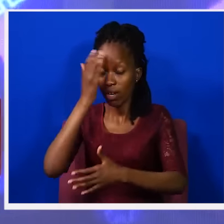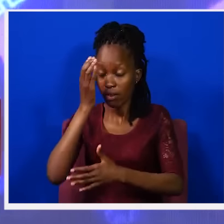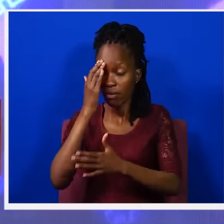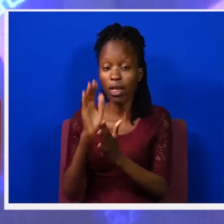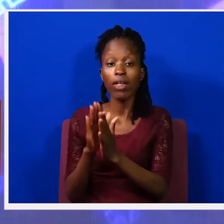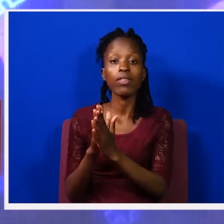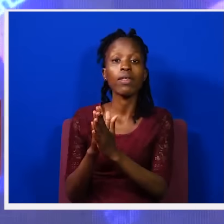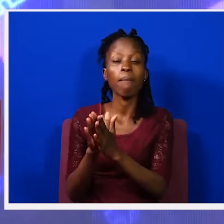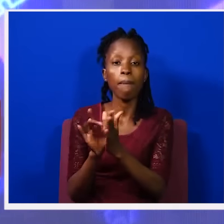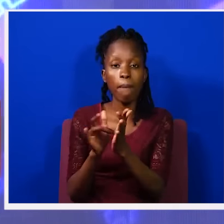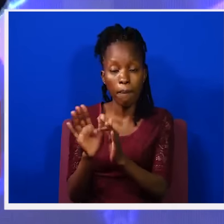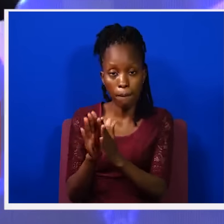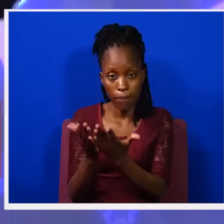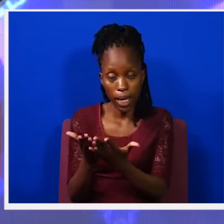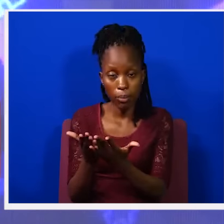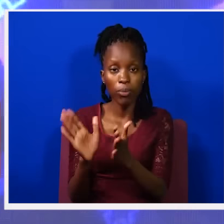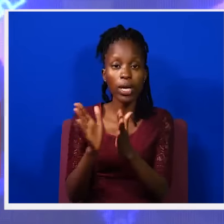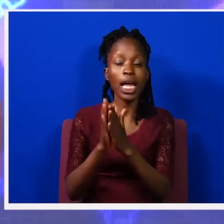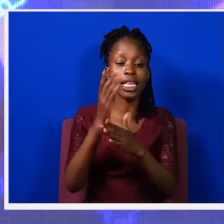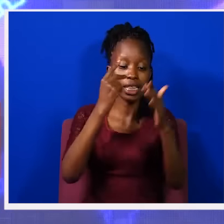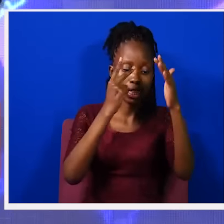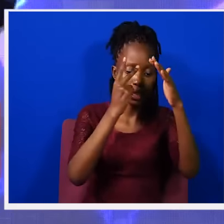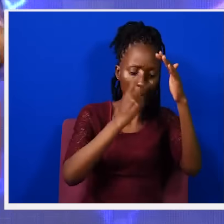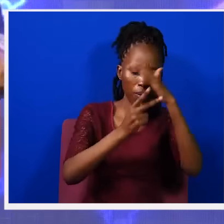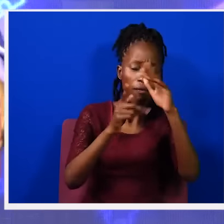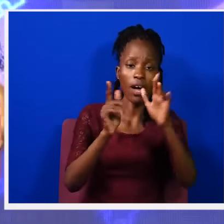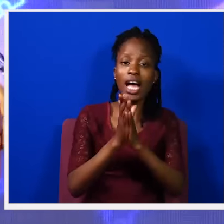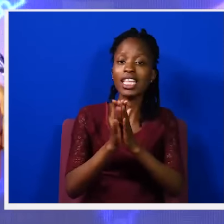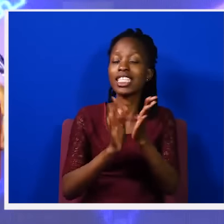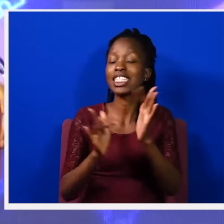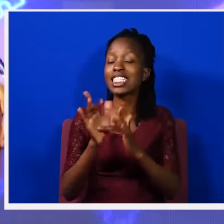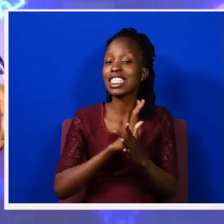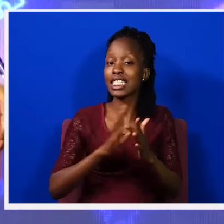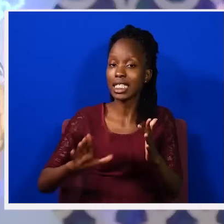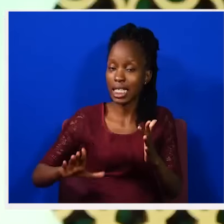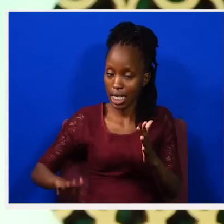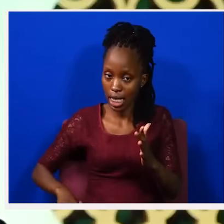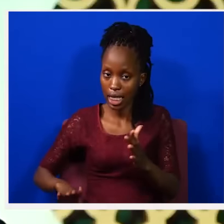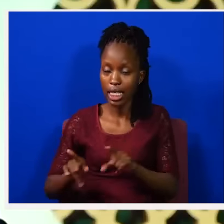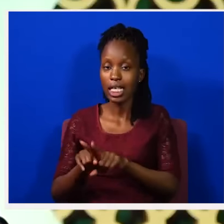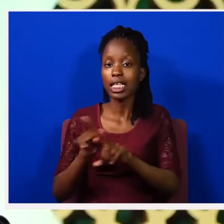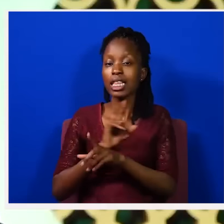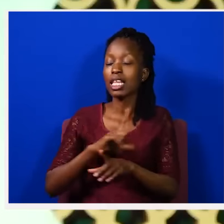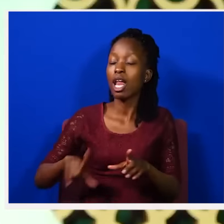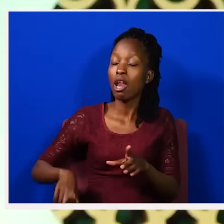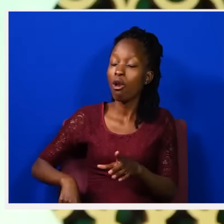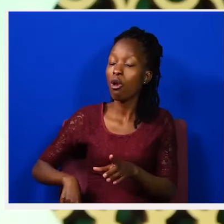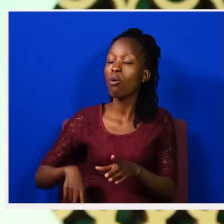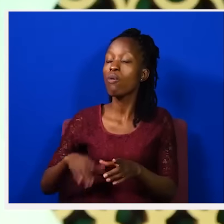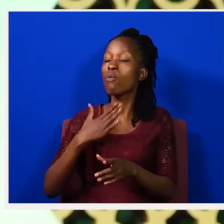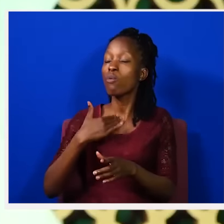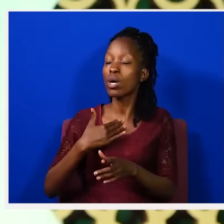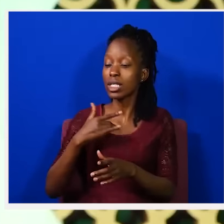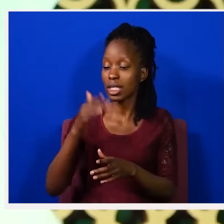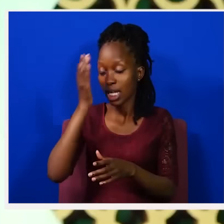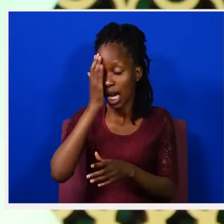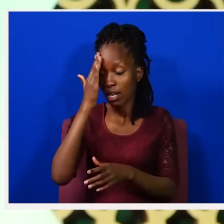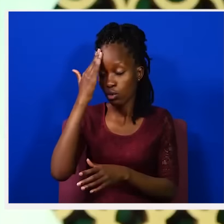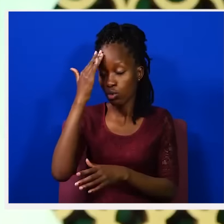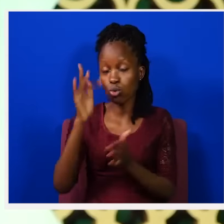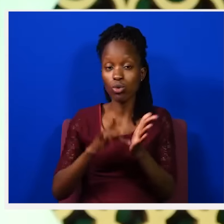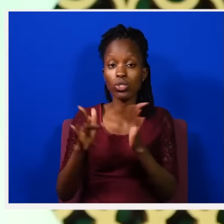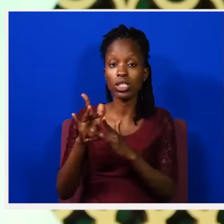the prophets. He has given them the Lord Jesus Christ, the benefits. His intention was that they would come to know Jesus as Lord,